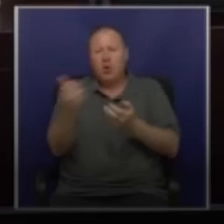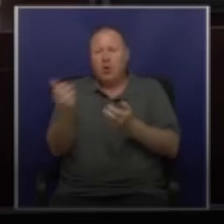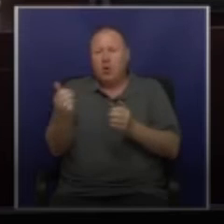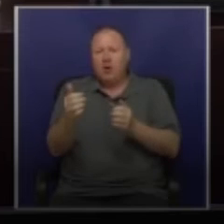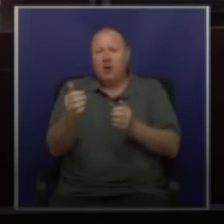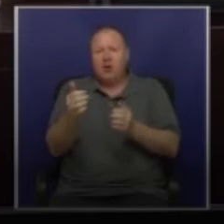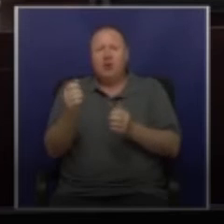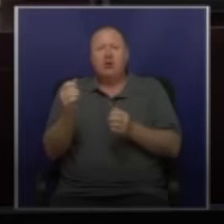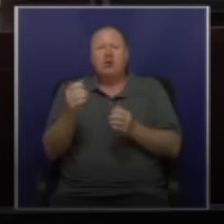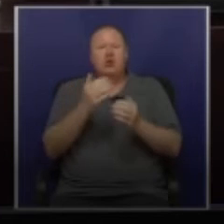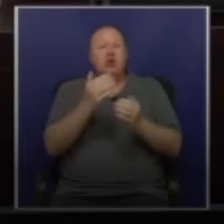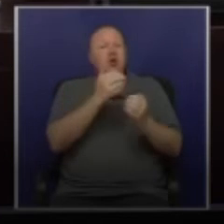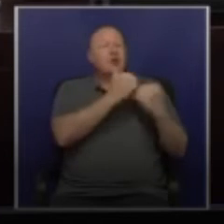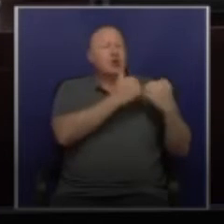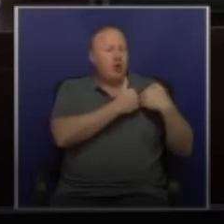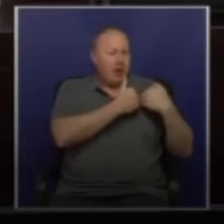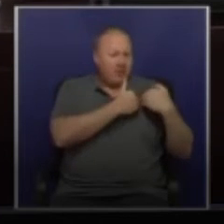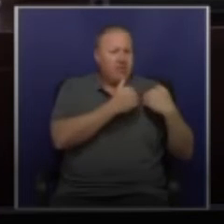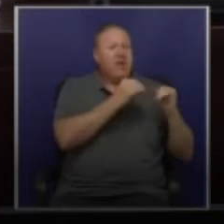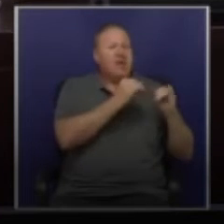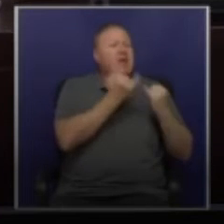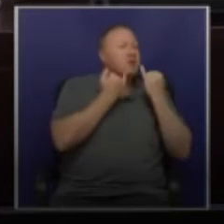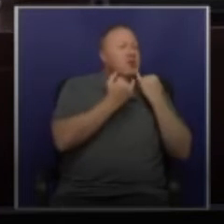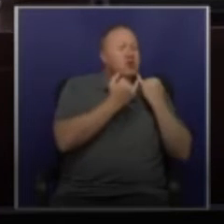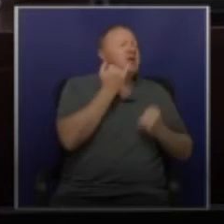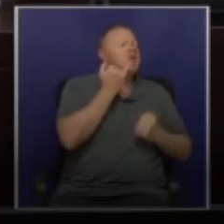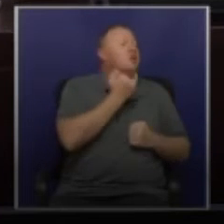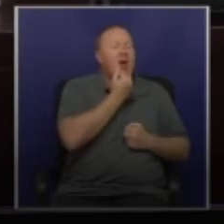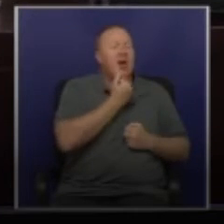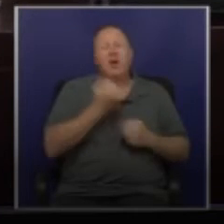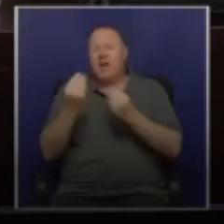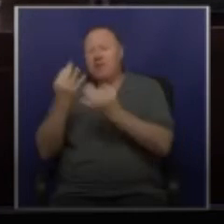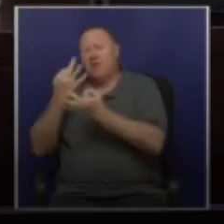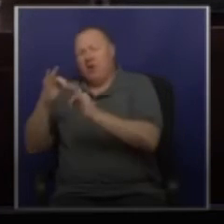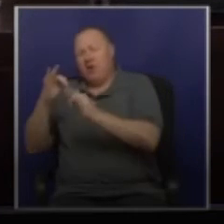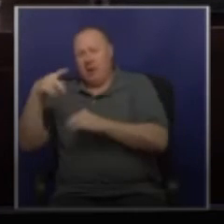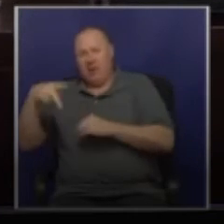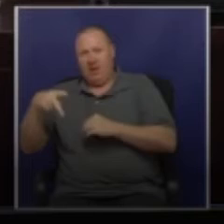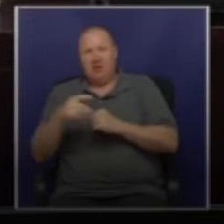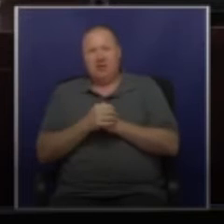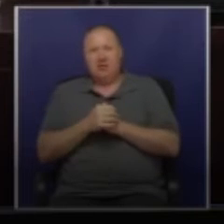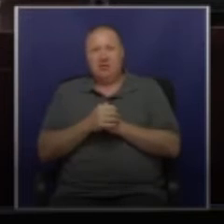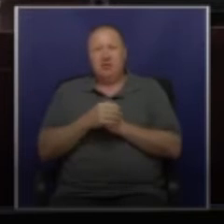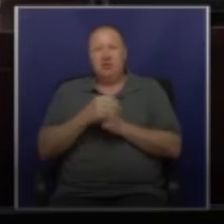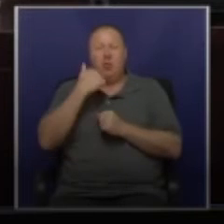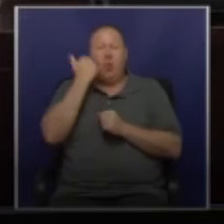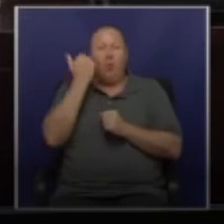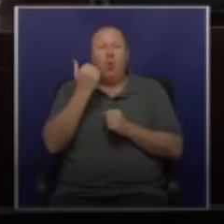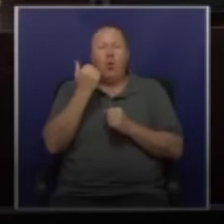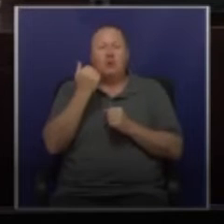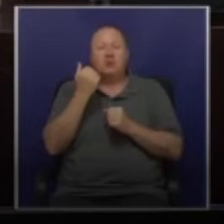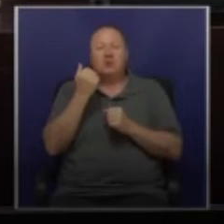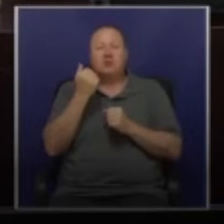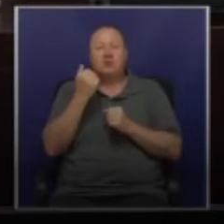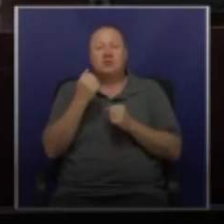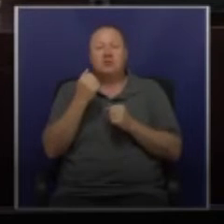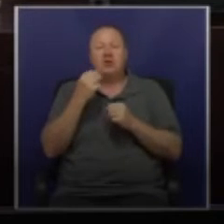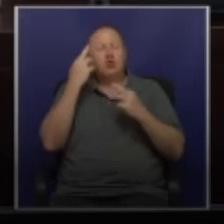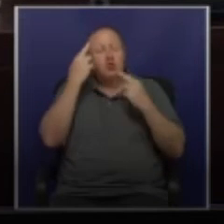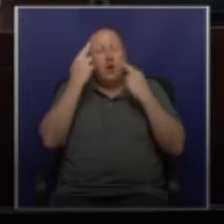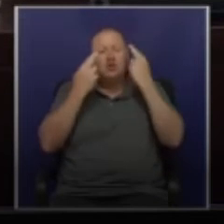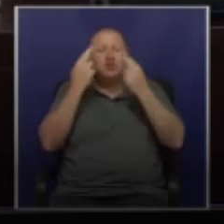secure Israel and a free Palestine. We seek the triumph of rational forces committed